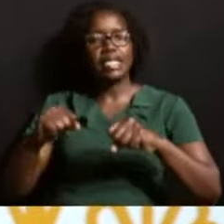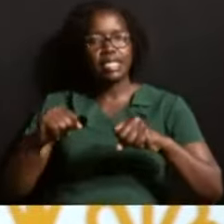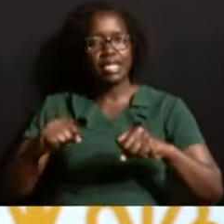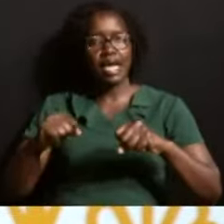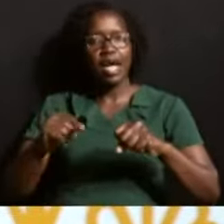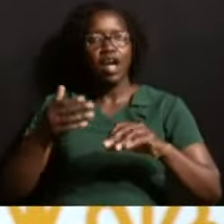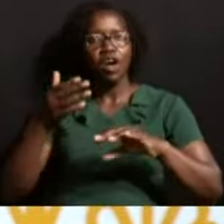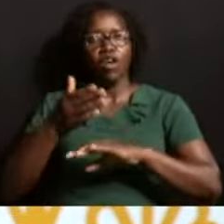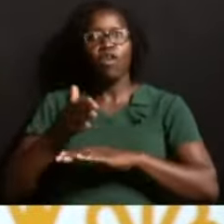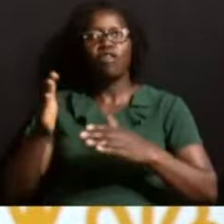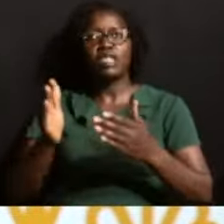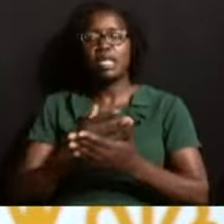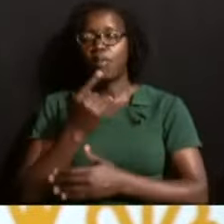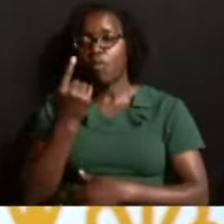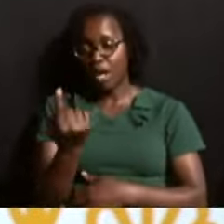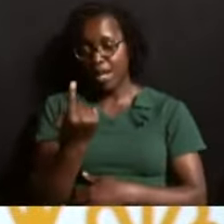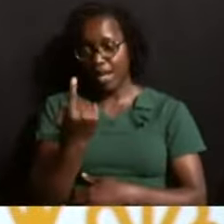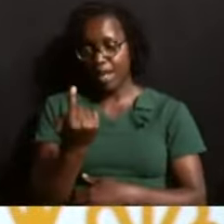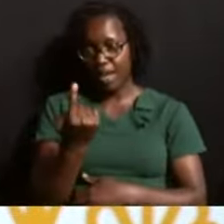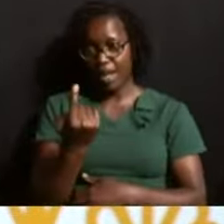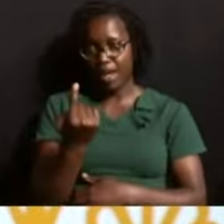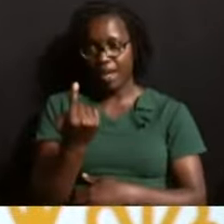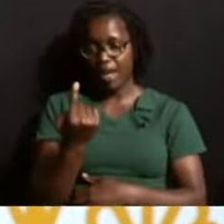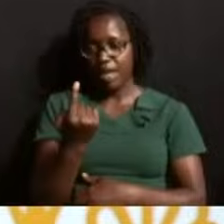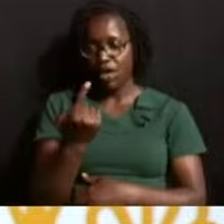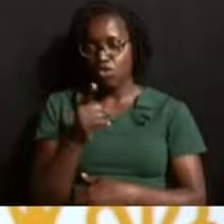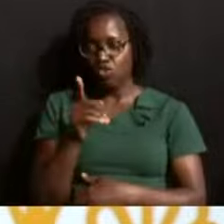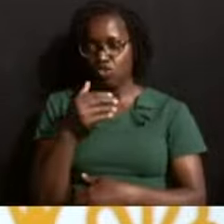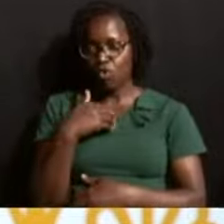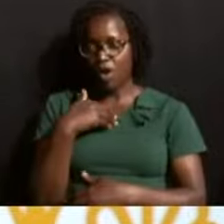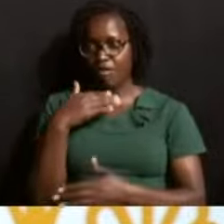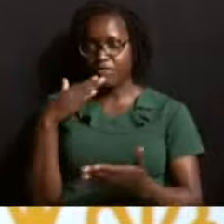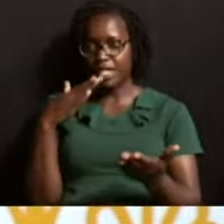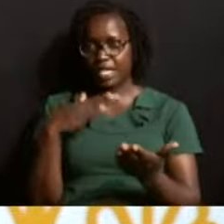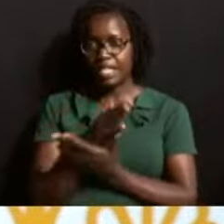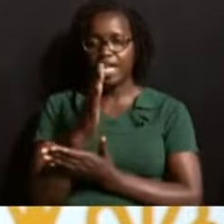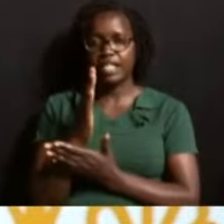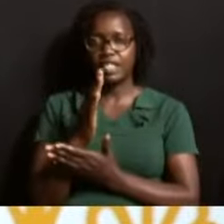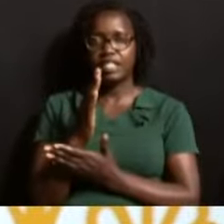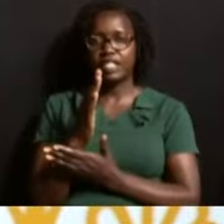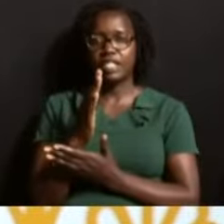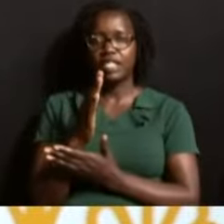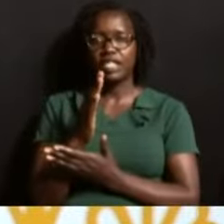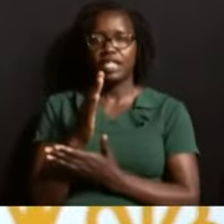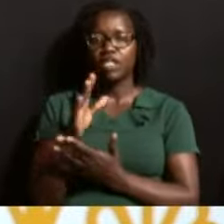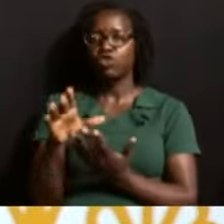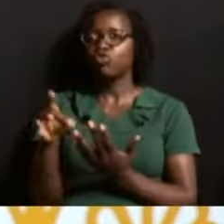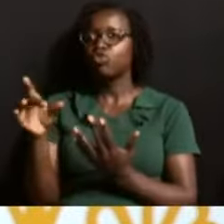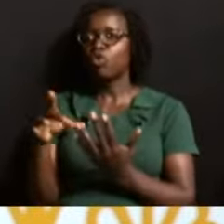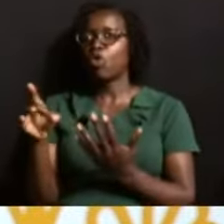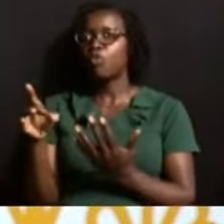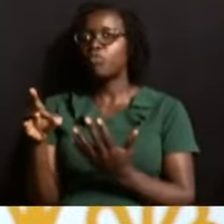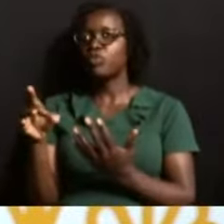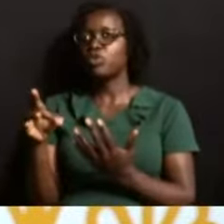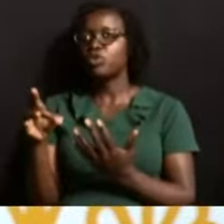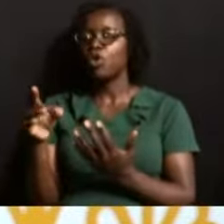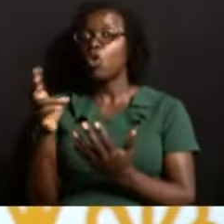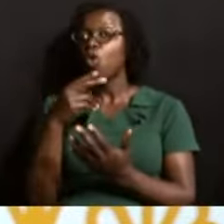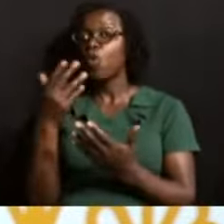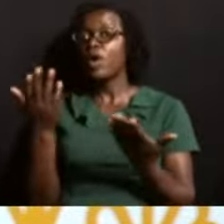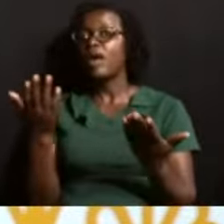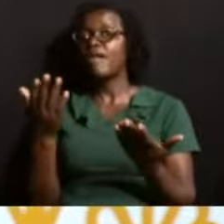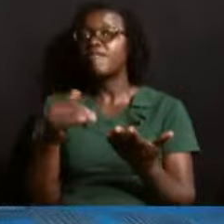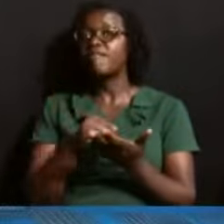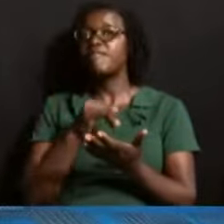over something, you have the right to walk to whoever it is that